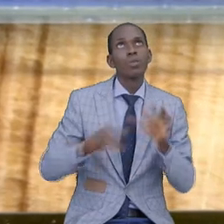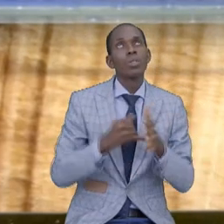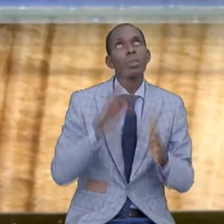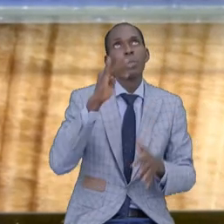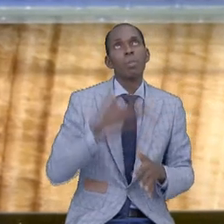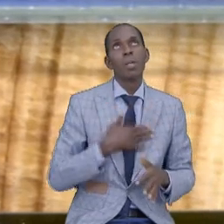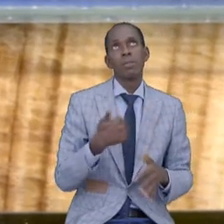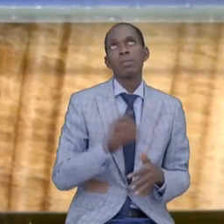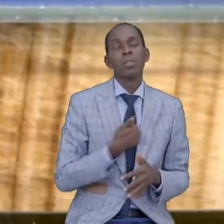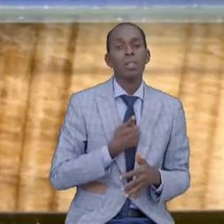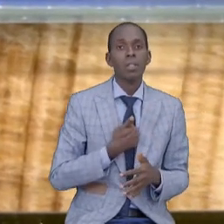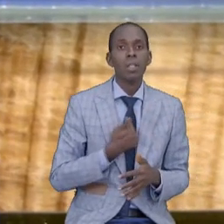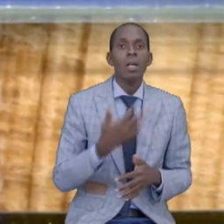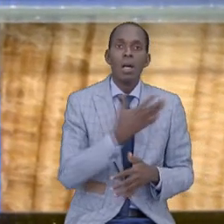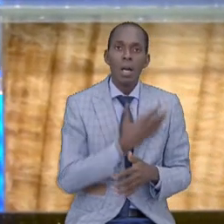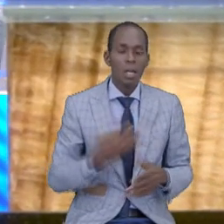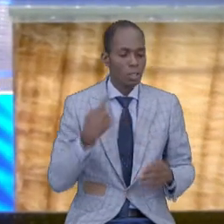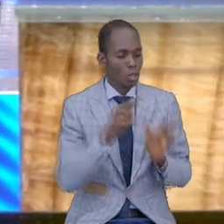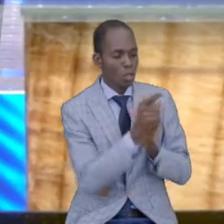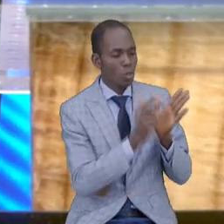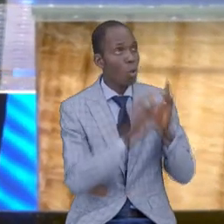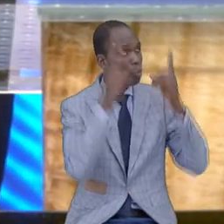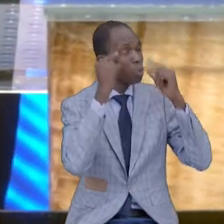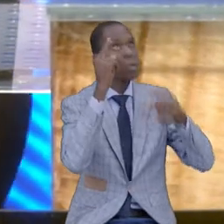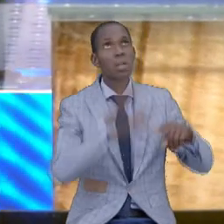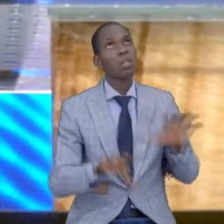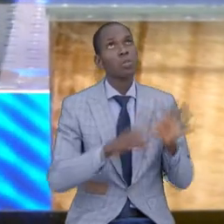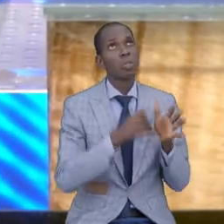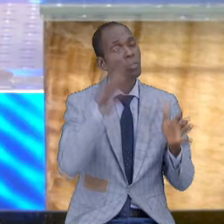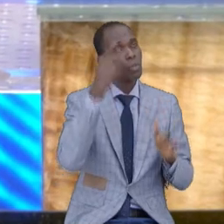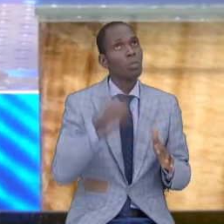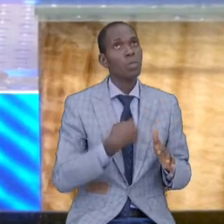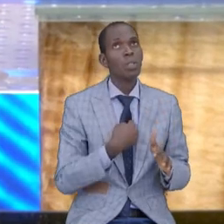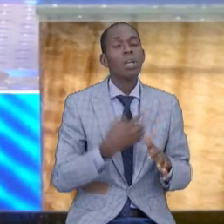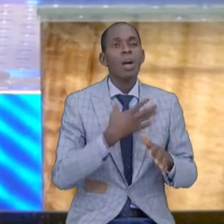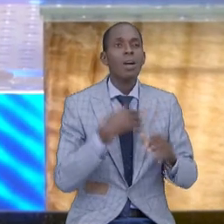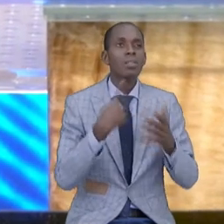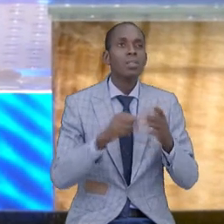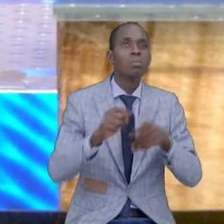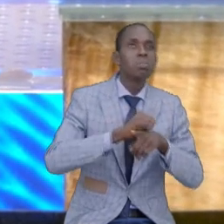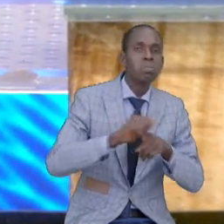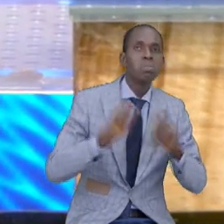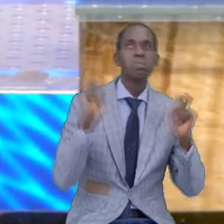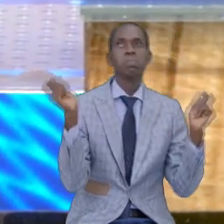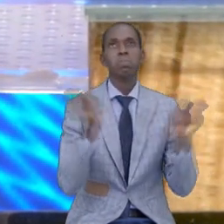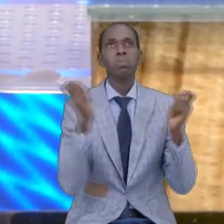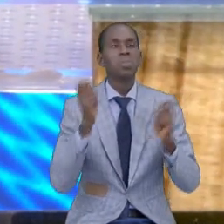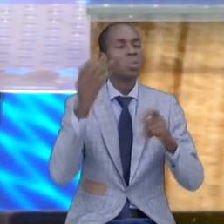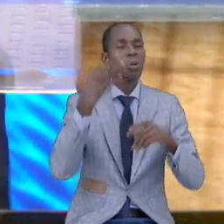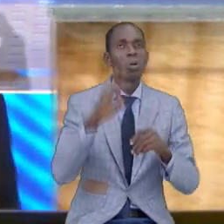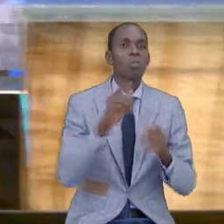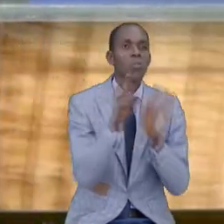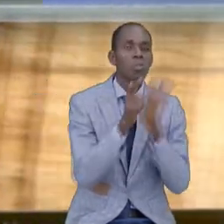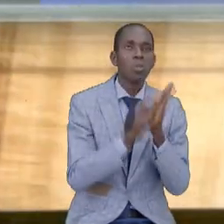myself. And the law of Moses cannot do it for me. And the ceremonies of the law cannot do it for me.